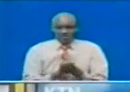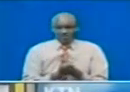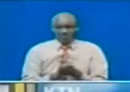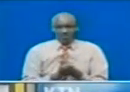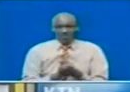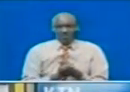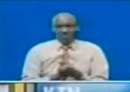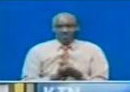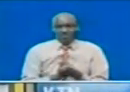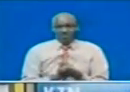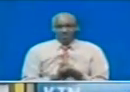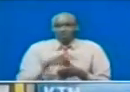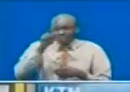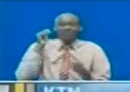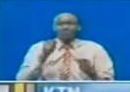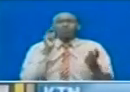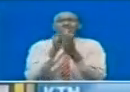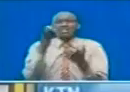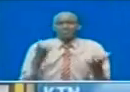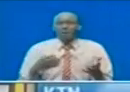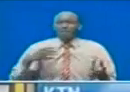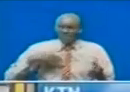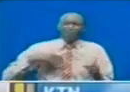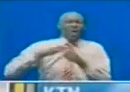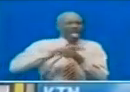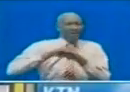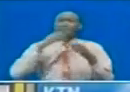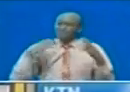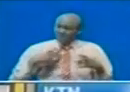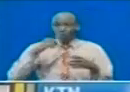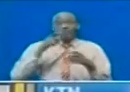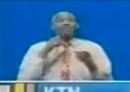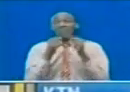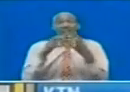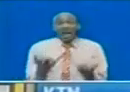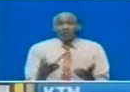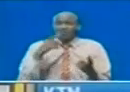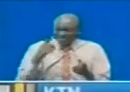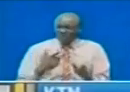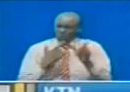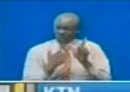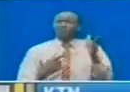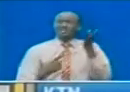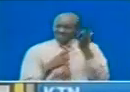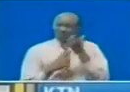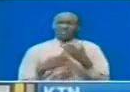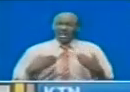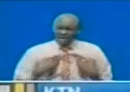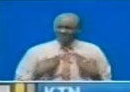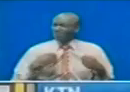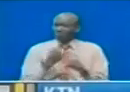anybody. How do you encounter a force of 100 people who are well armed, armed with all sophisticated weapons? Our